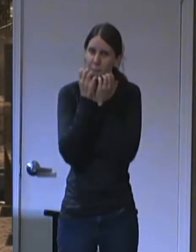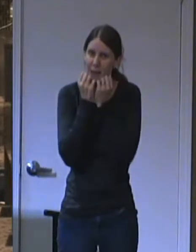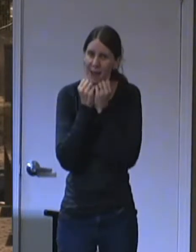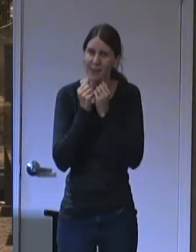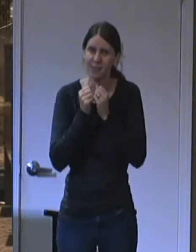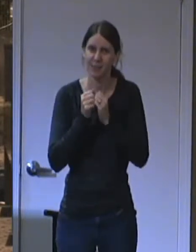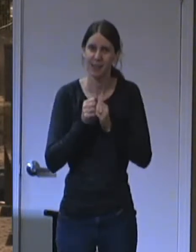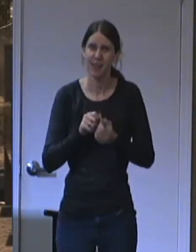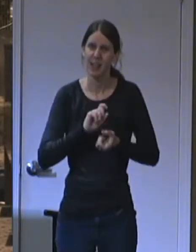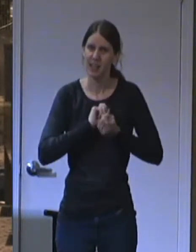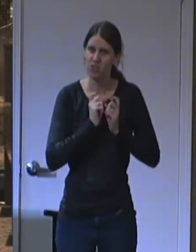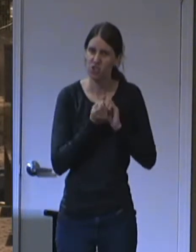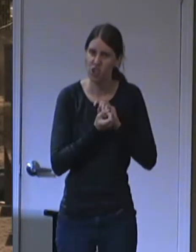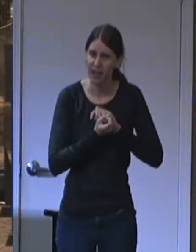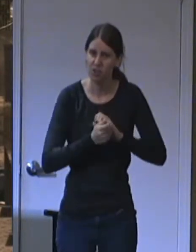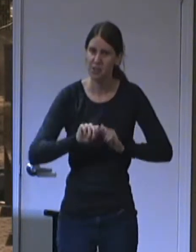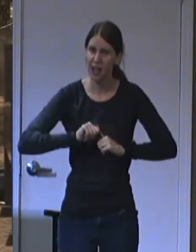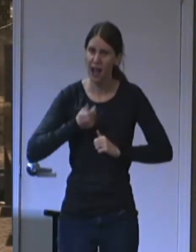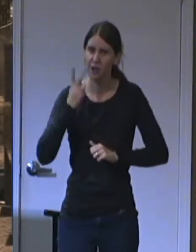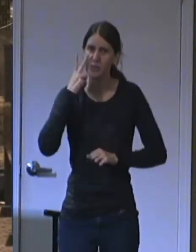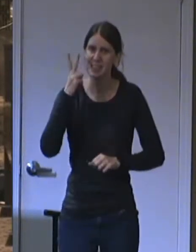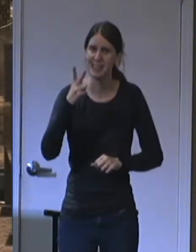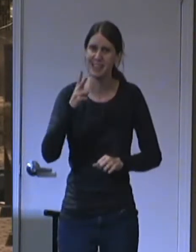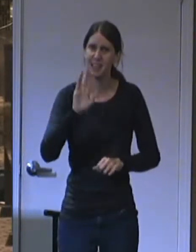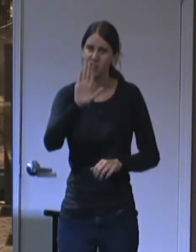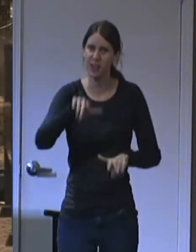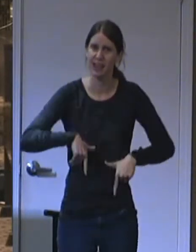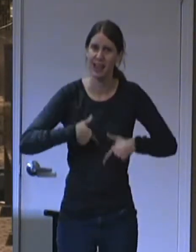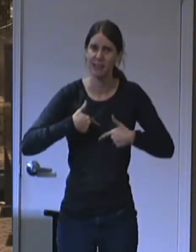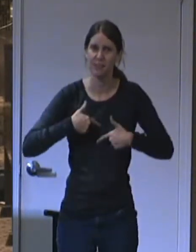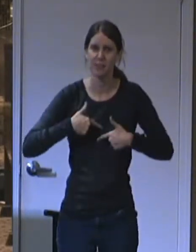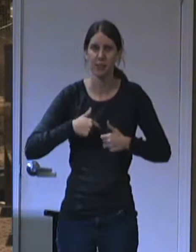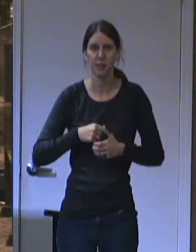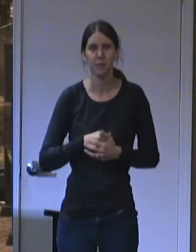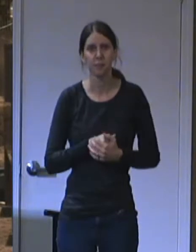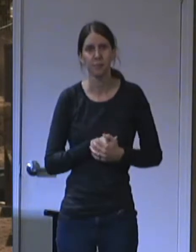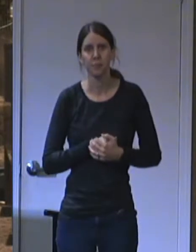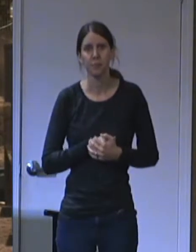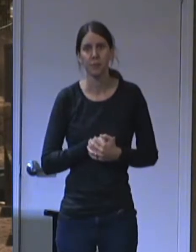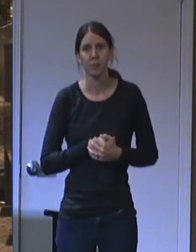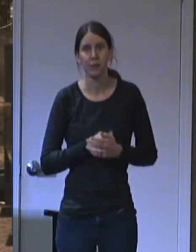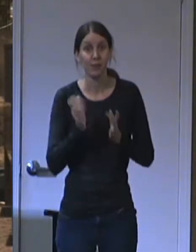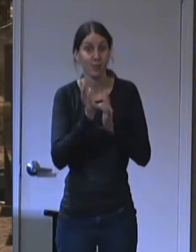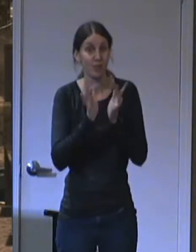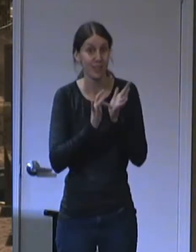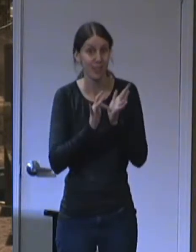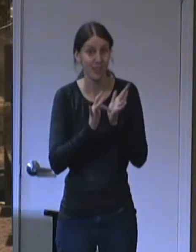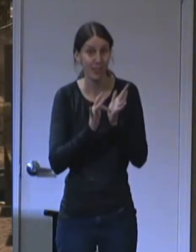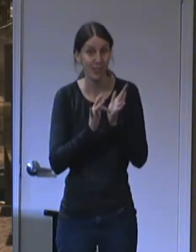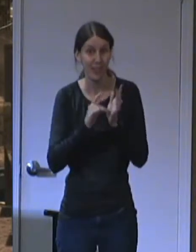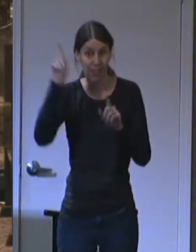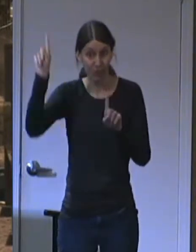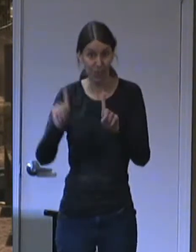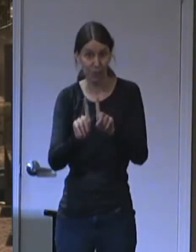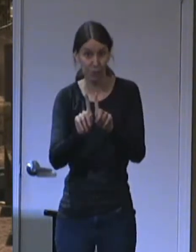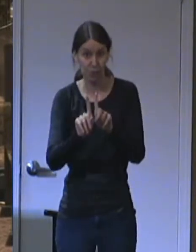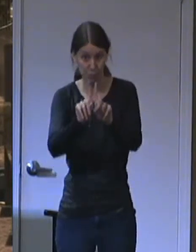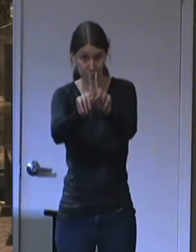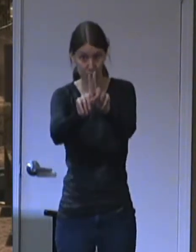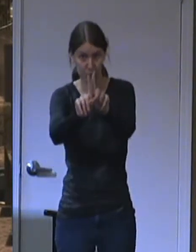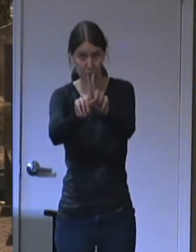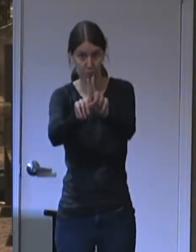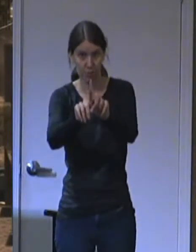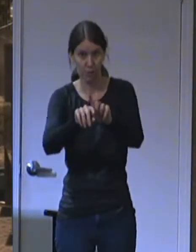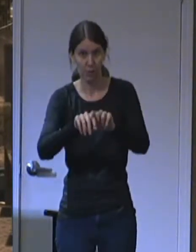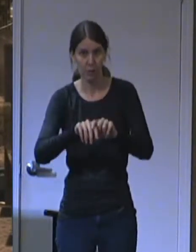It changes how you look at what you have. It changes your perspective. And with Jesus right there beside